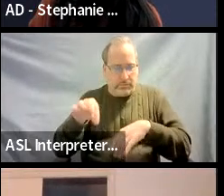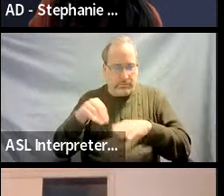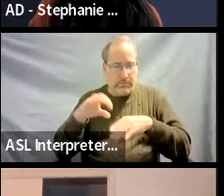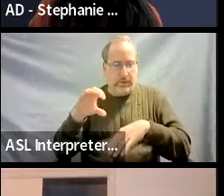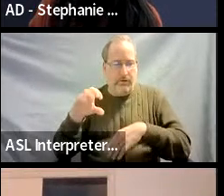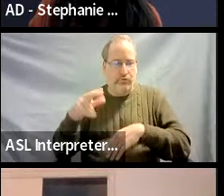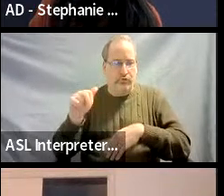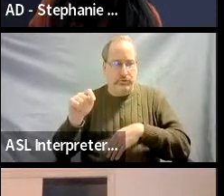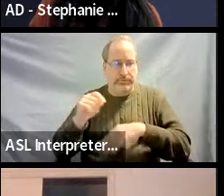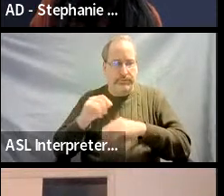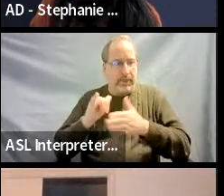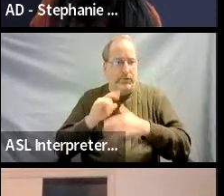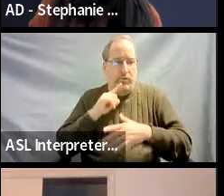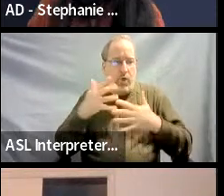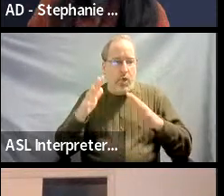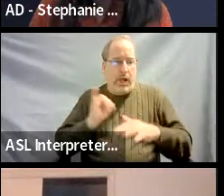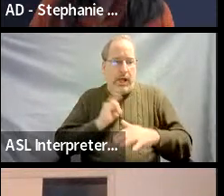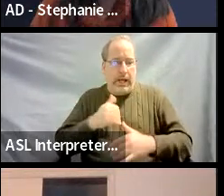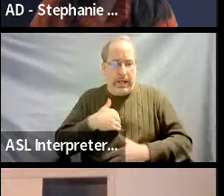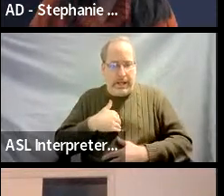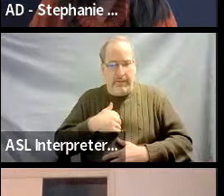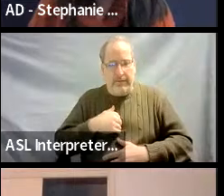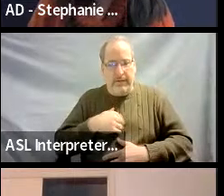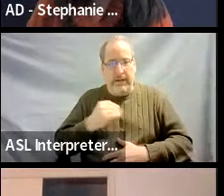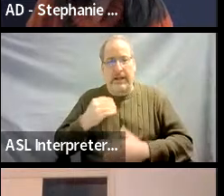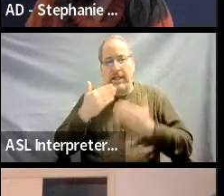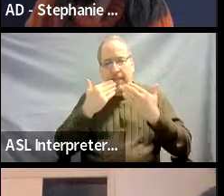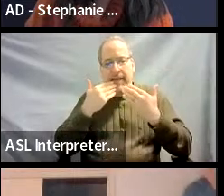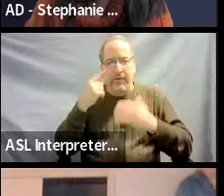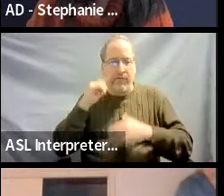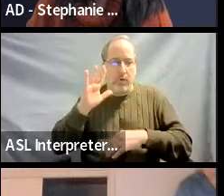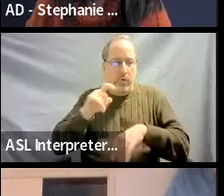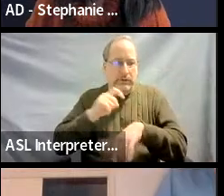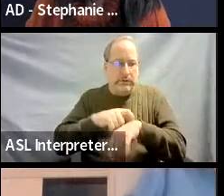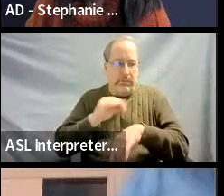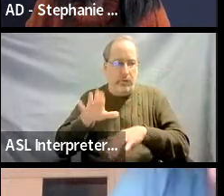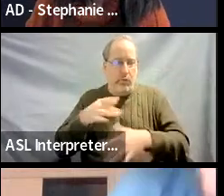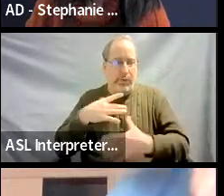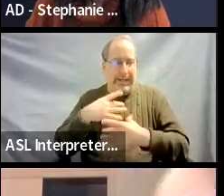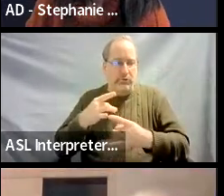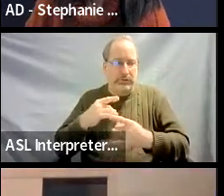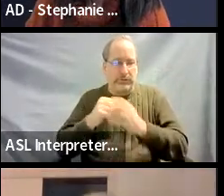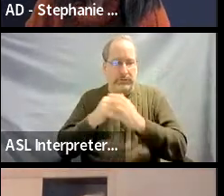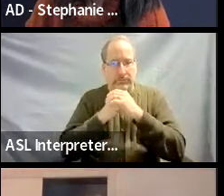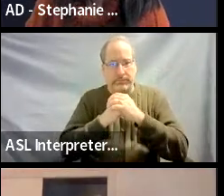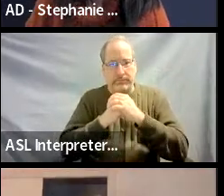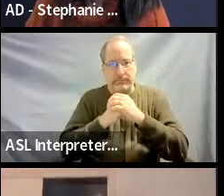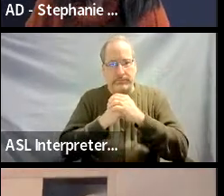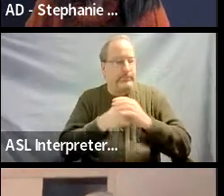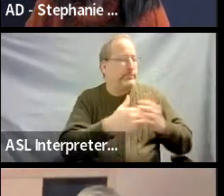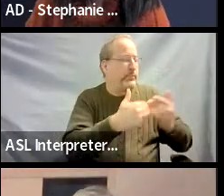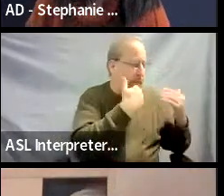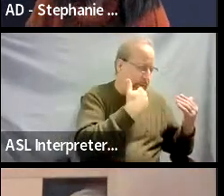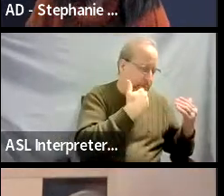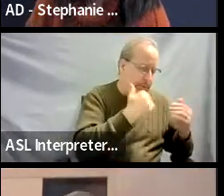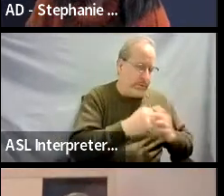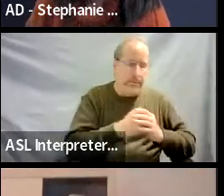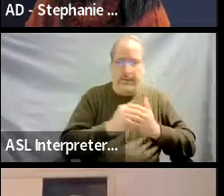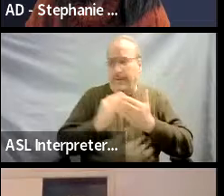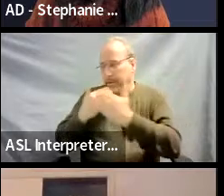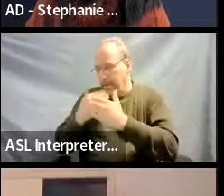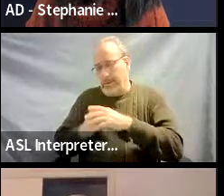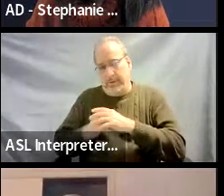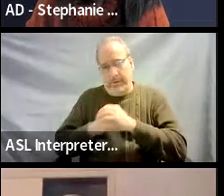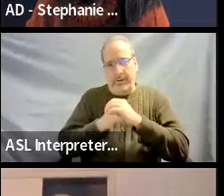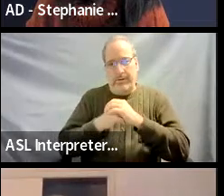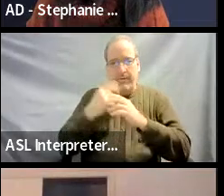So that's really all I have to say. And thanks for your time and your interest. Thank you, Susan. There's lots of appreciation for